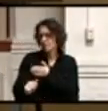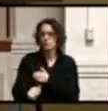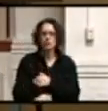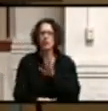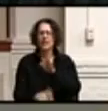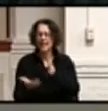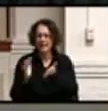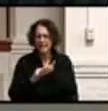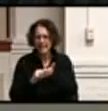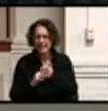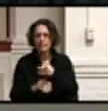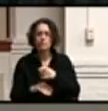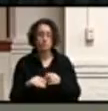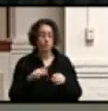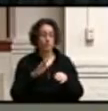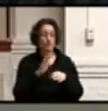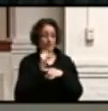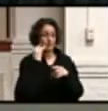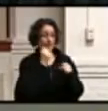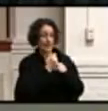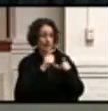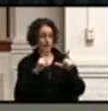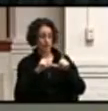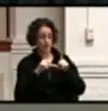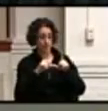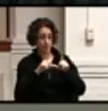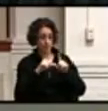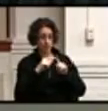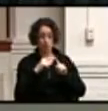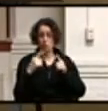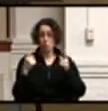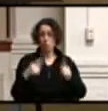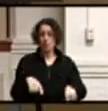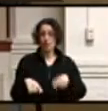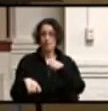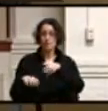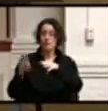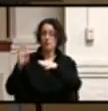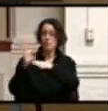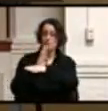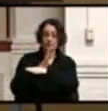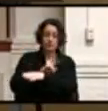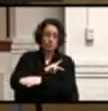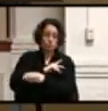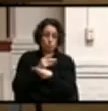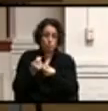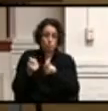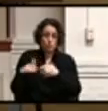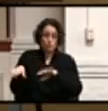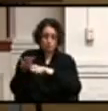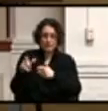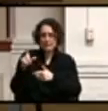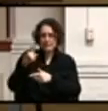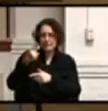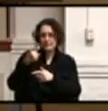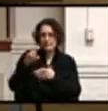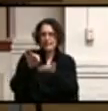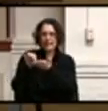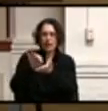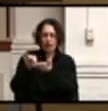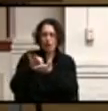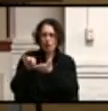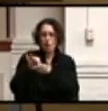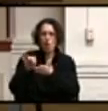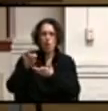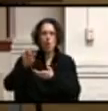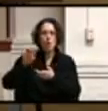could you say that again? Businesses that take out a license get a $5,000 deduction on their business personal property. account, which is worth